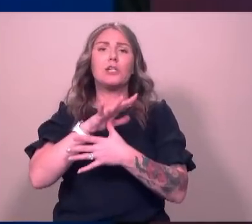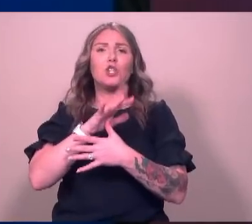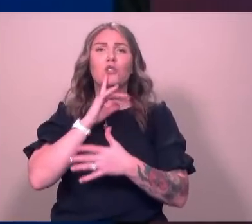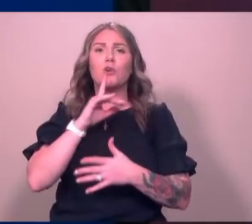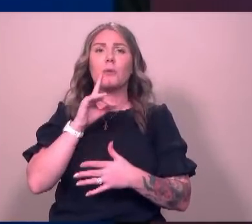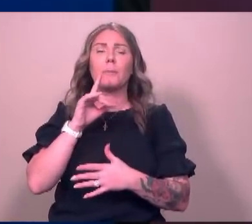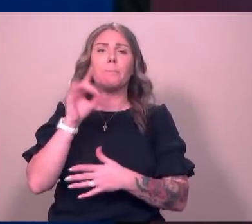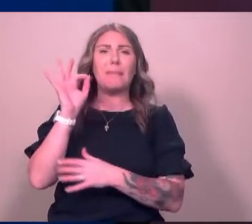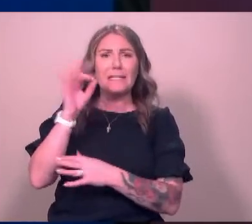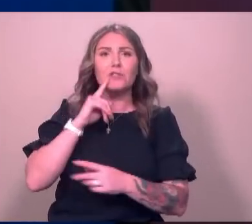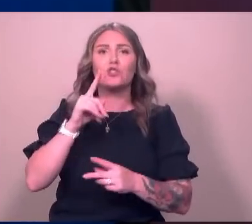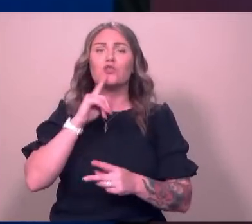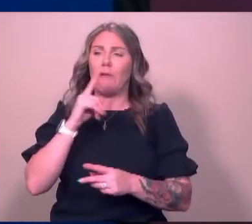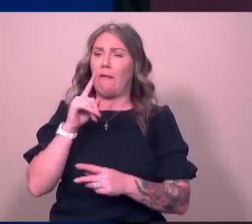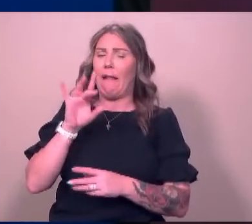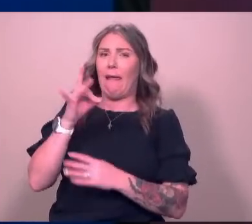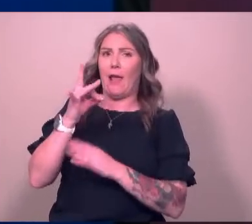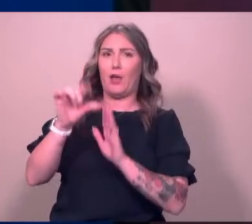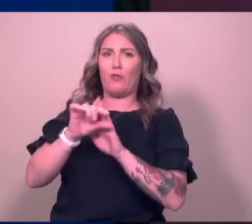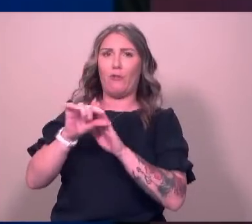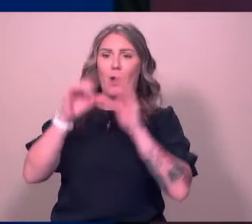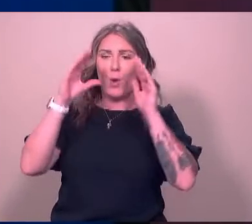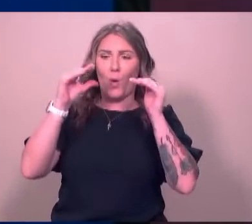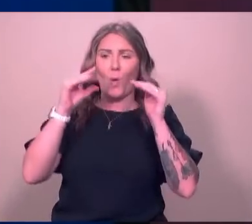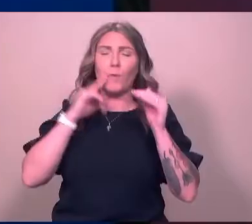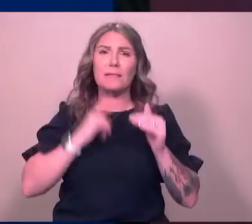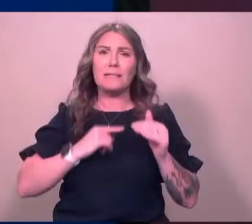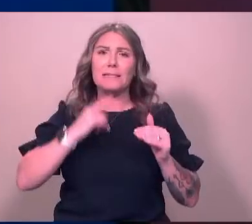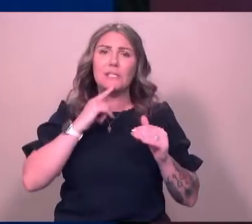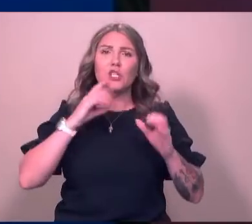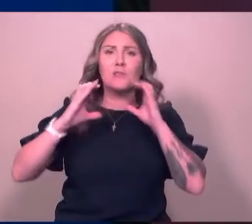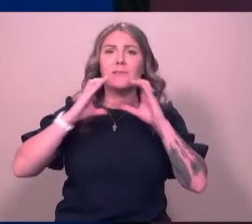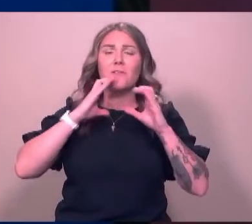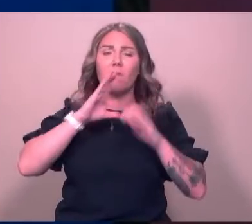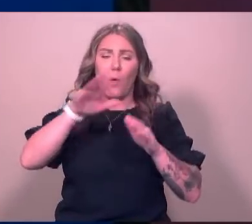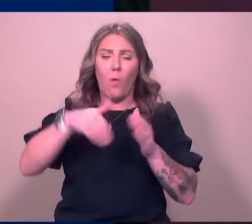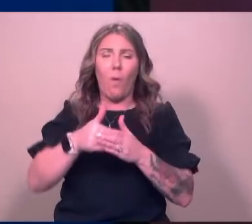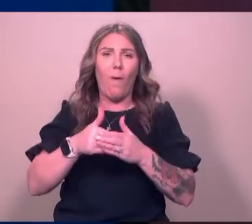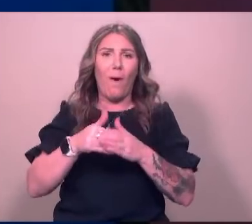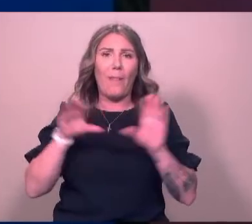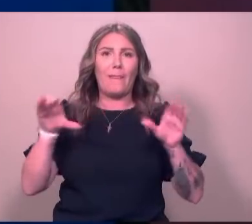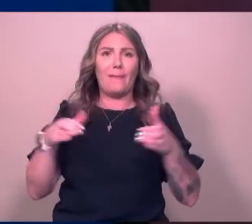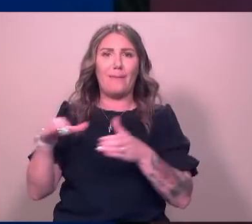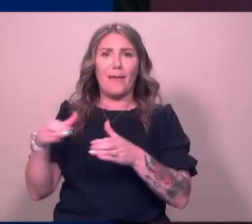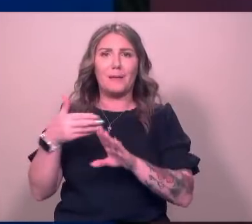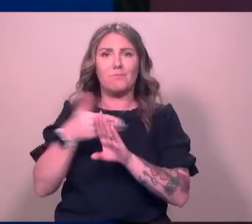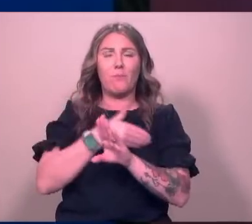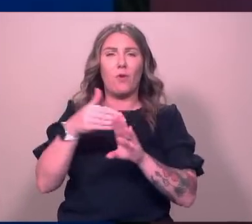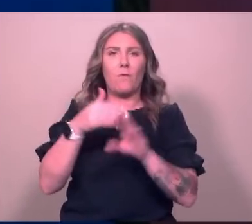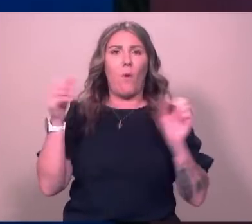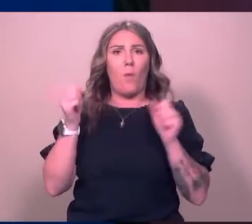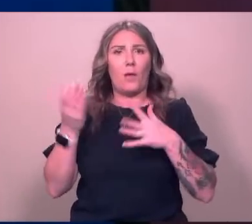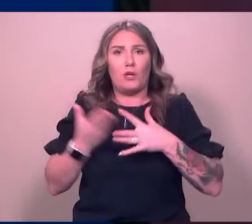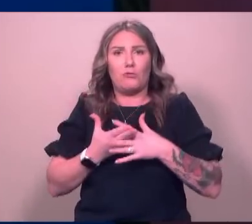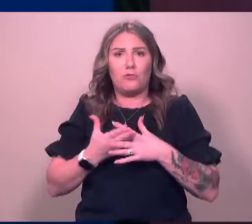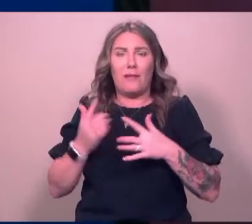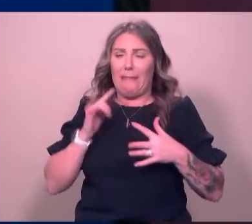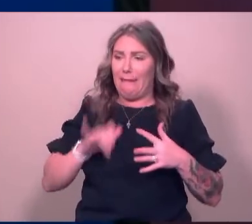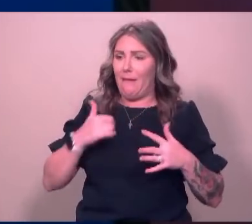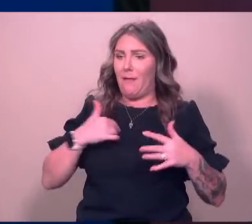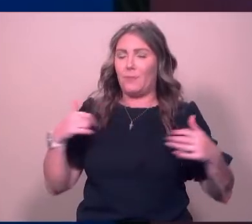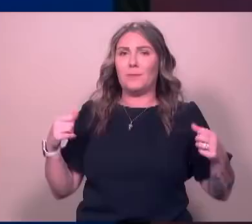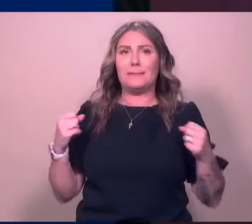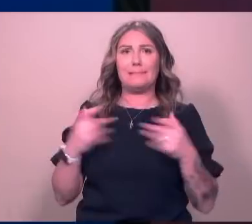said, 8th grade hope for humanity for today. I had a serious conversation with all my classes before winter break that I was scared